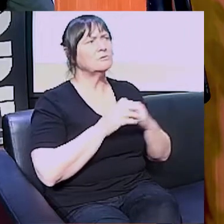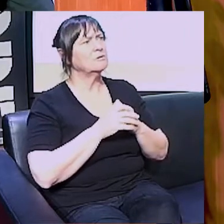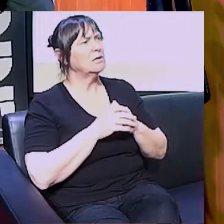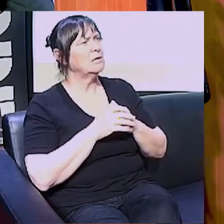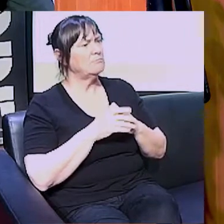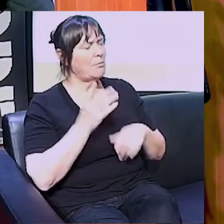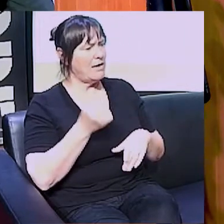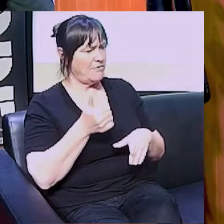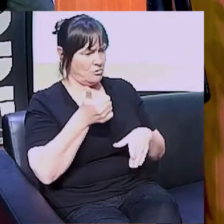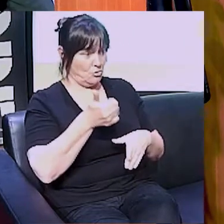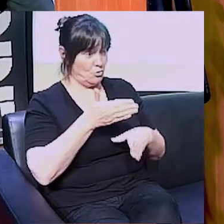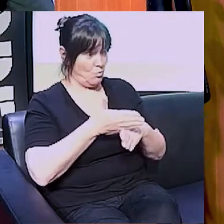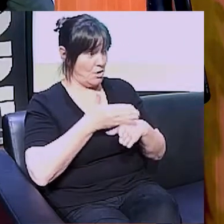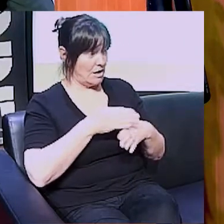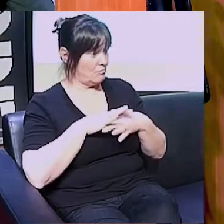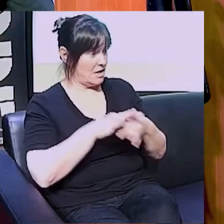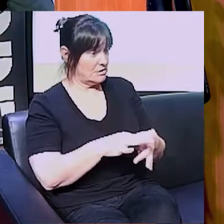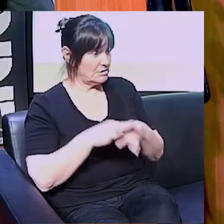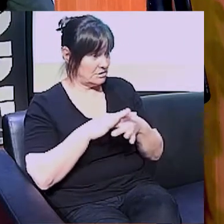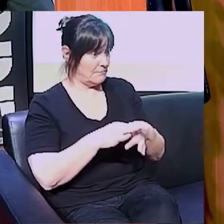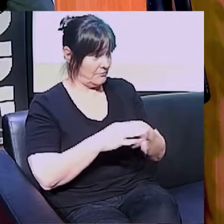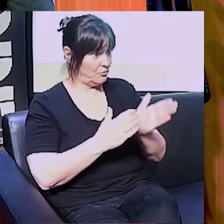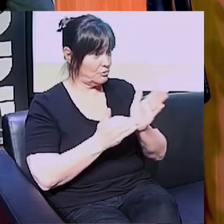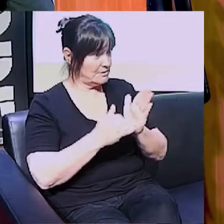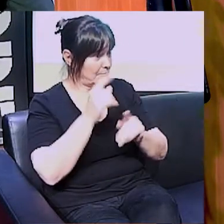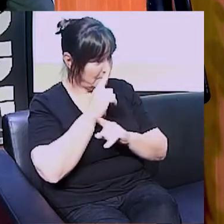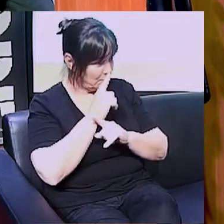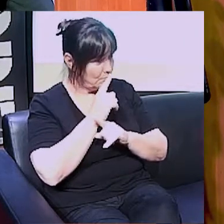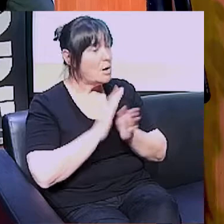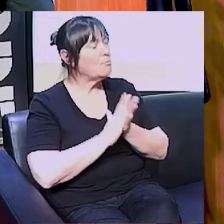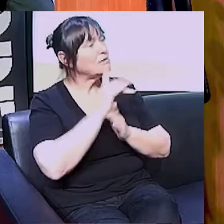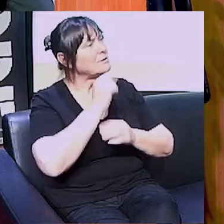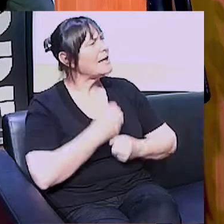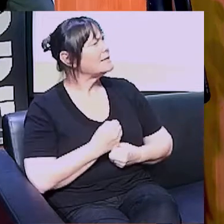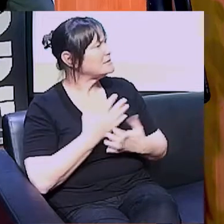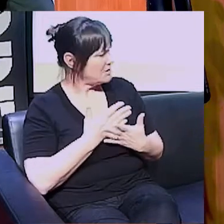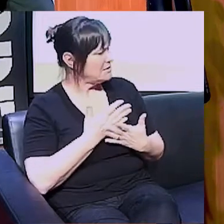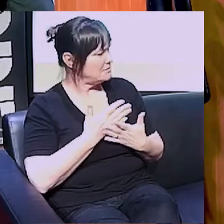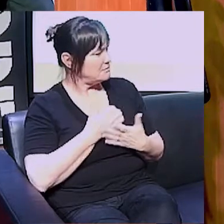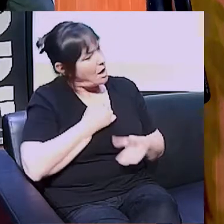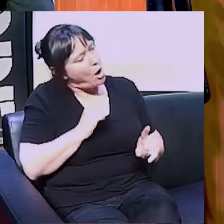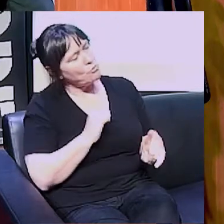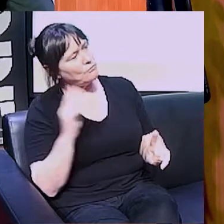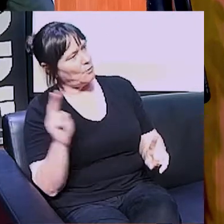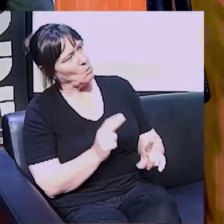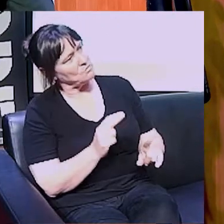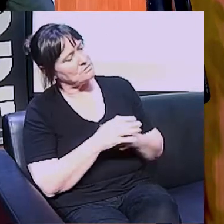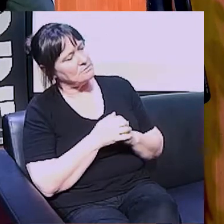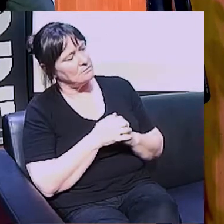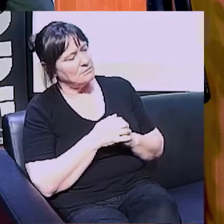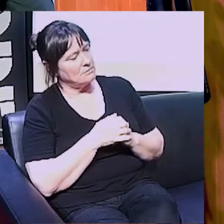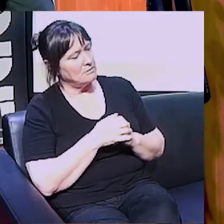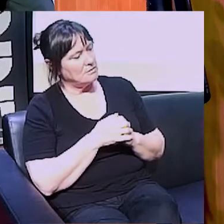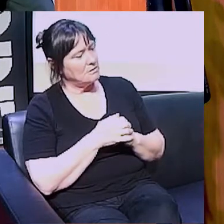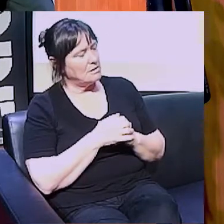such a good working relationship in the last 3 years for New Zealanders that we were able to express our own opinions, and actually, but again, I say